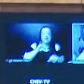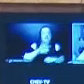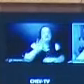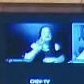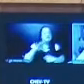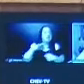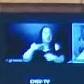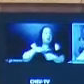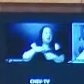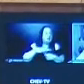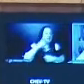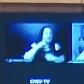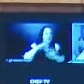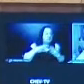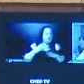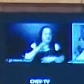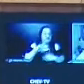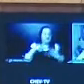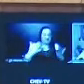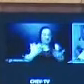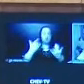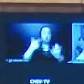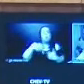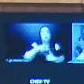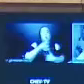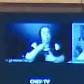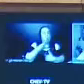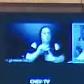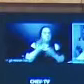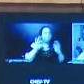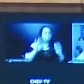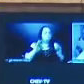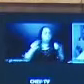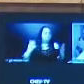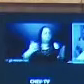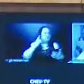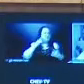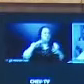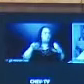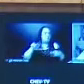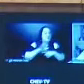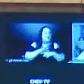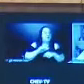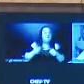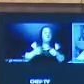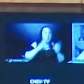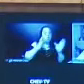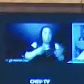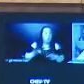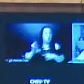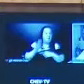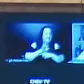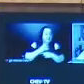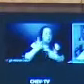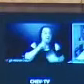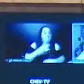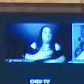officials for the town of Cheverly present, a quorum is present to conduct business, and the first order of business is the Pledge of